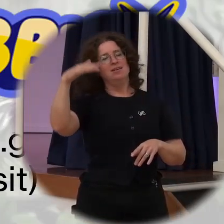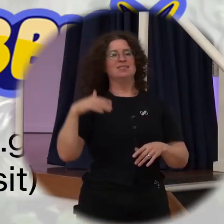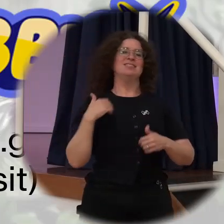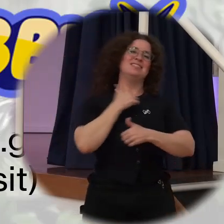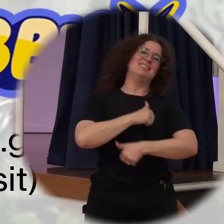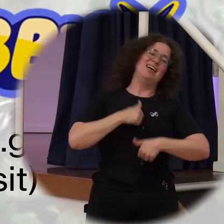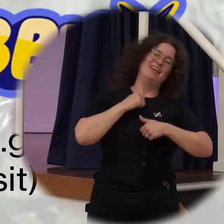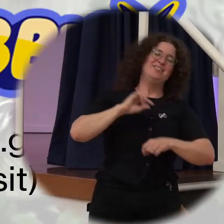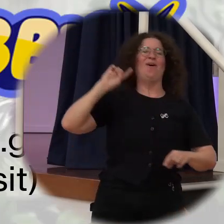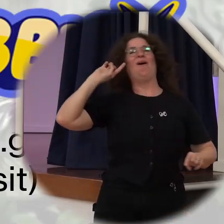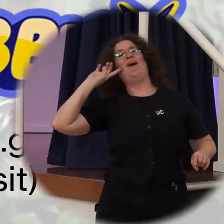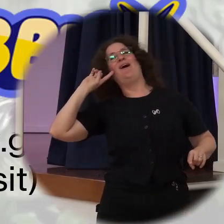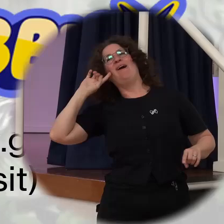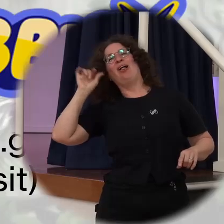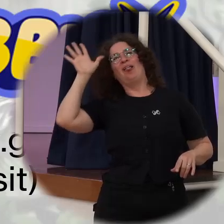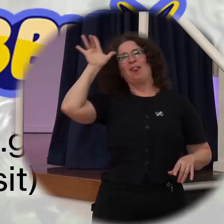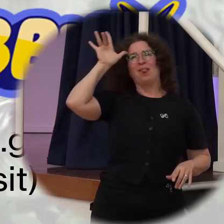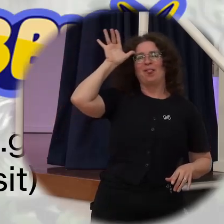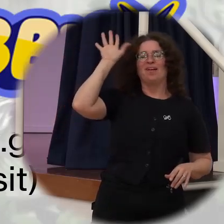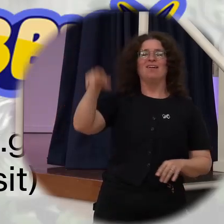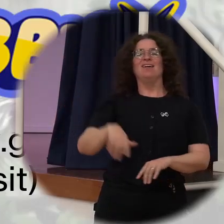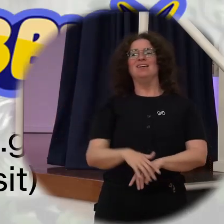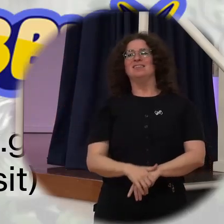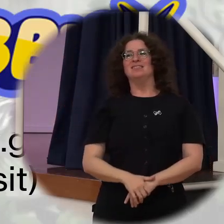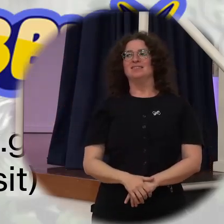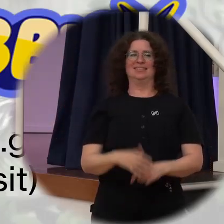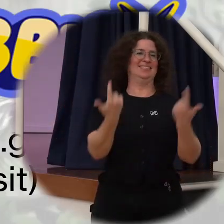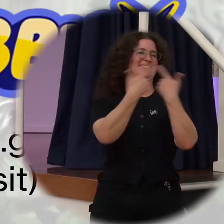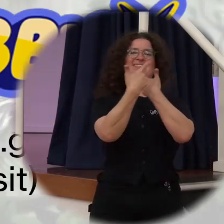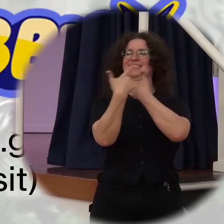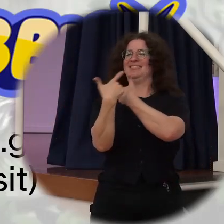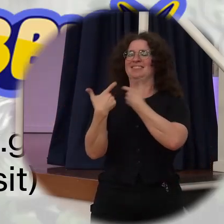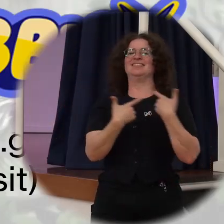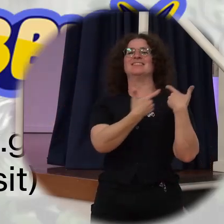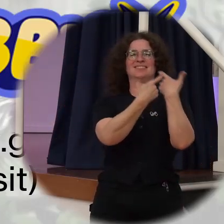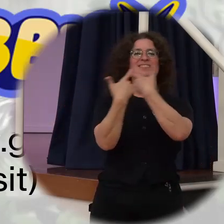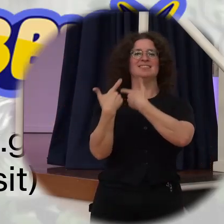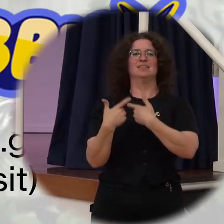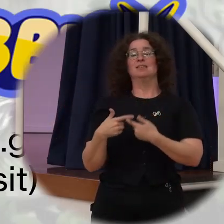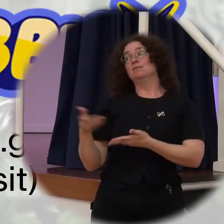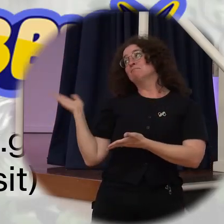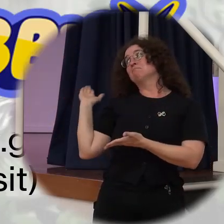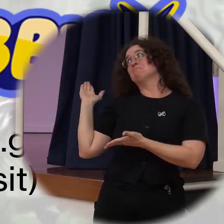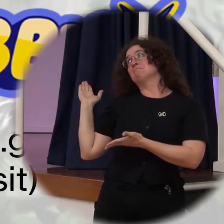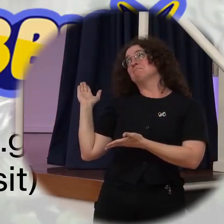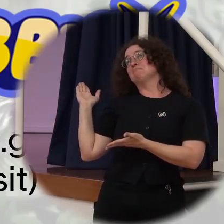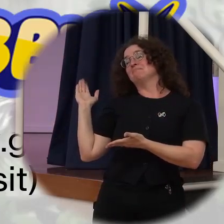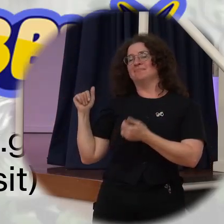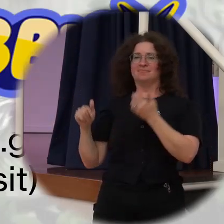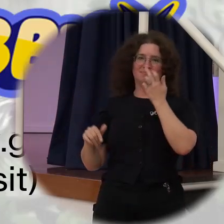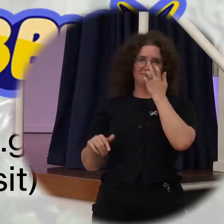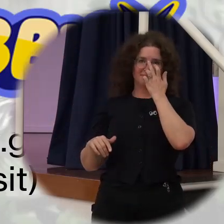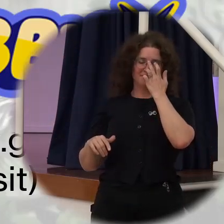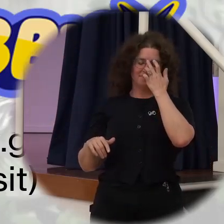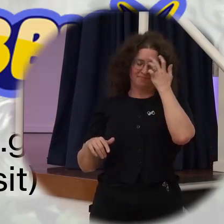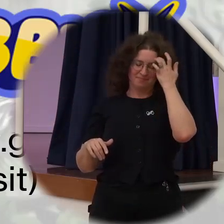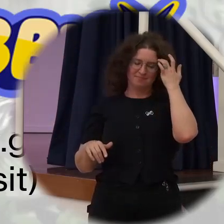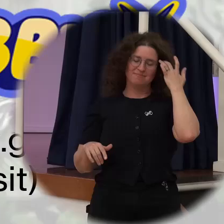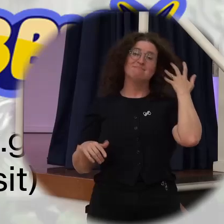making silly stuff, and yeah, I'll let that consume you. But